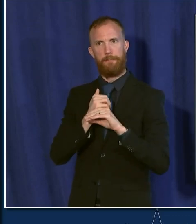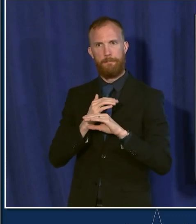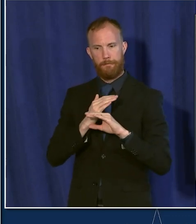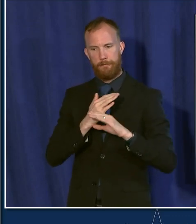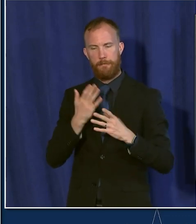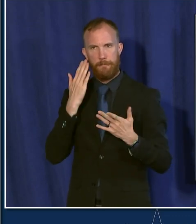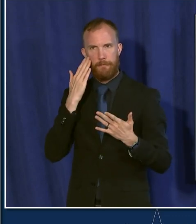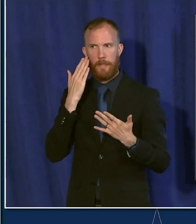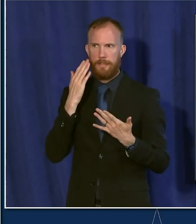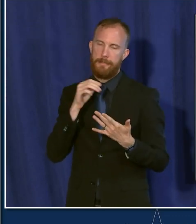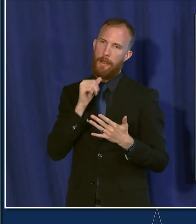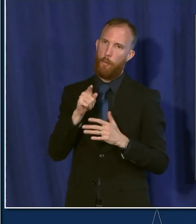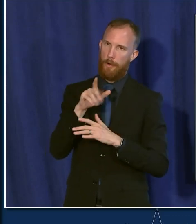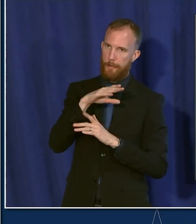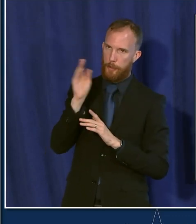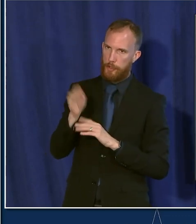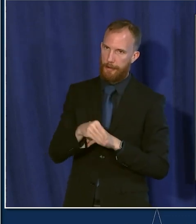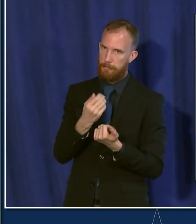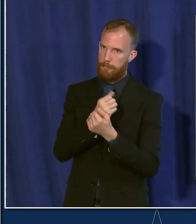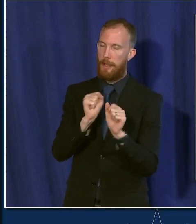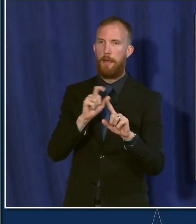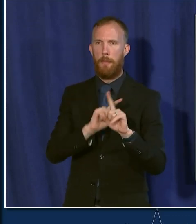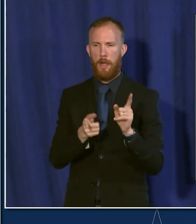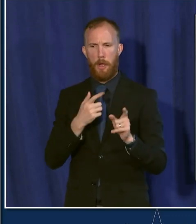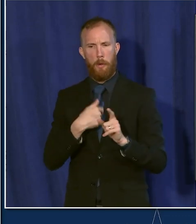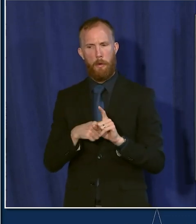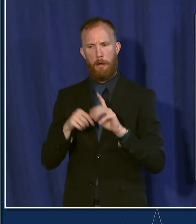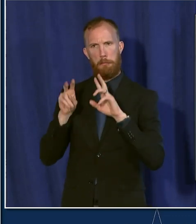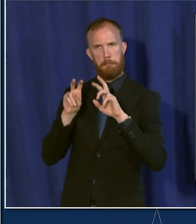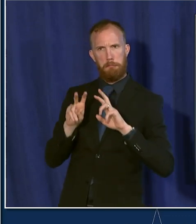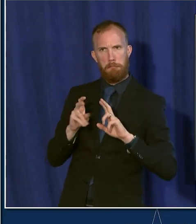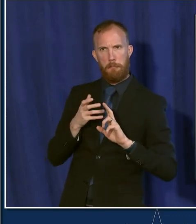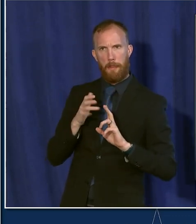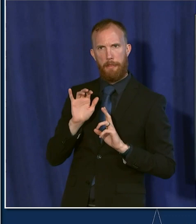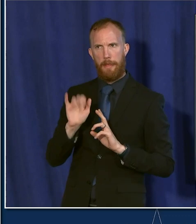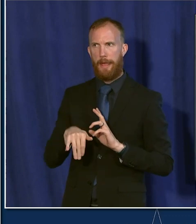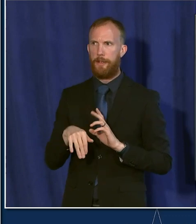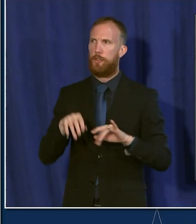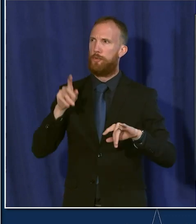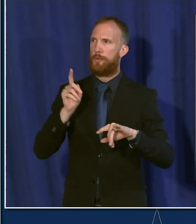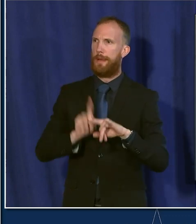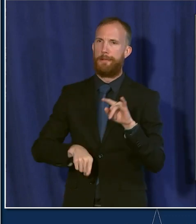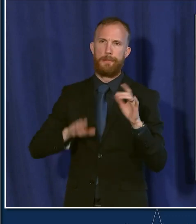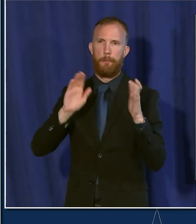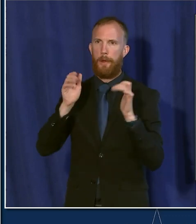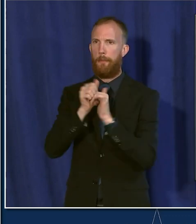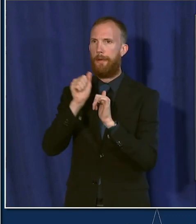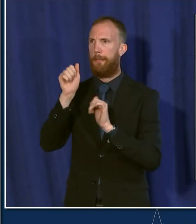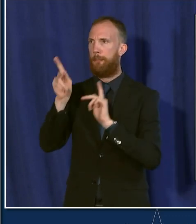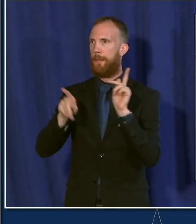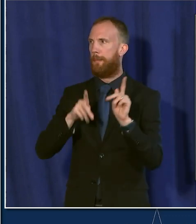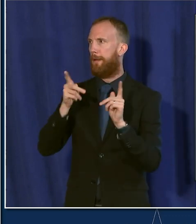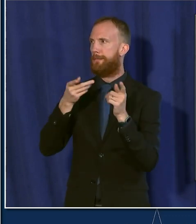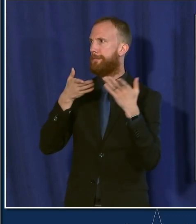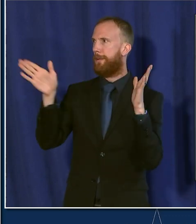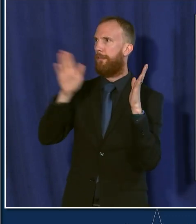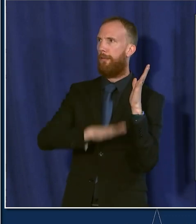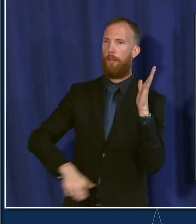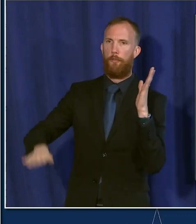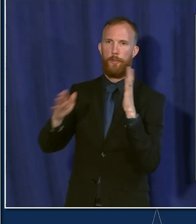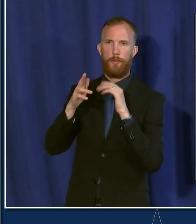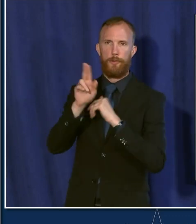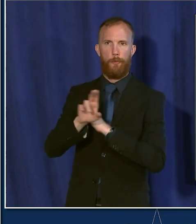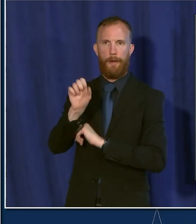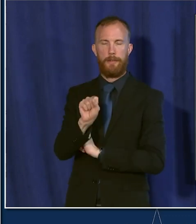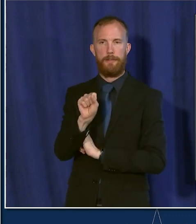certainly looking at that, but it's not something that where you look at the level sort of across the U.S. And that's one reason why it's good to have, you